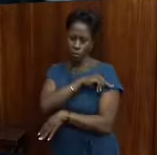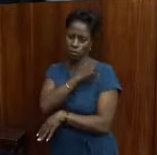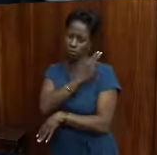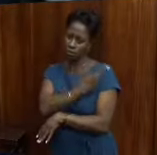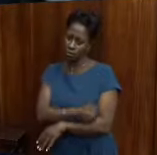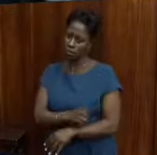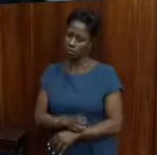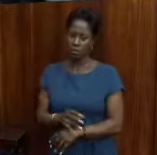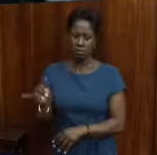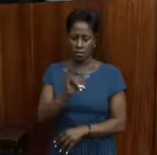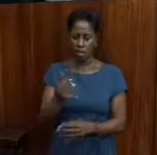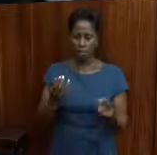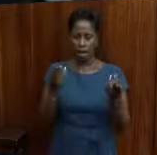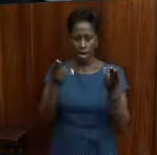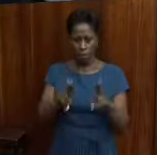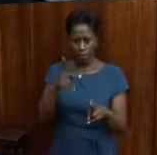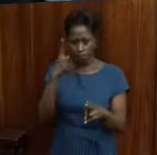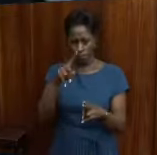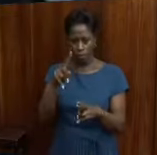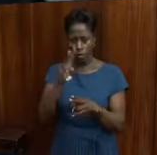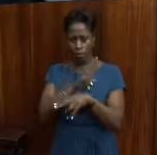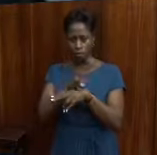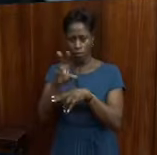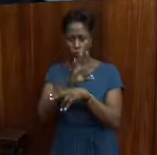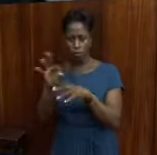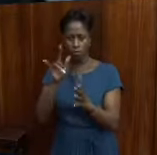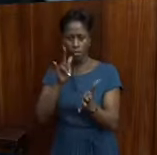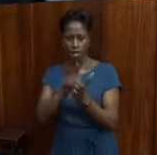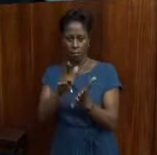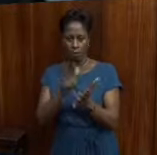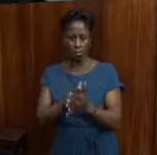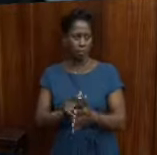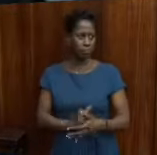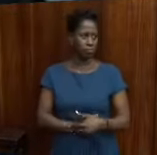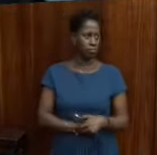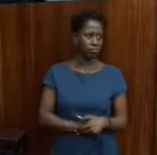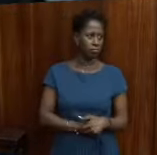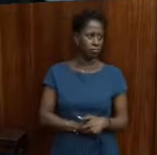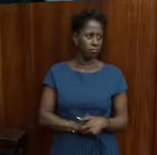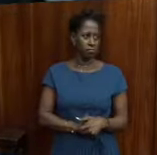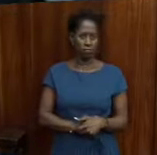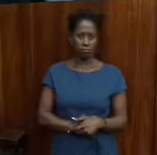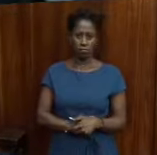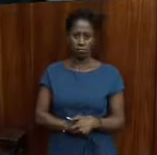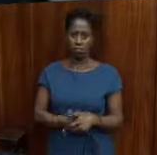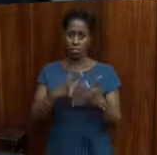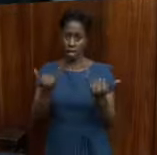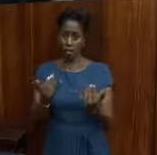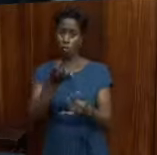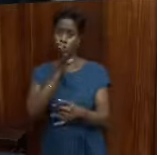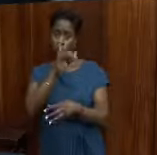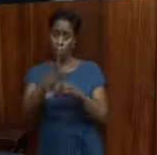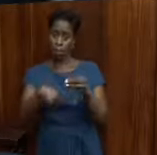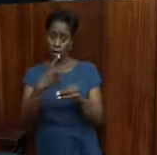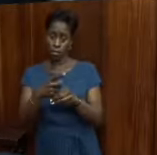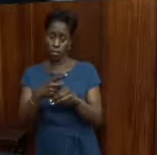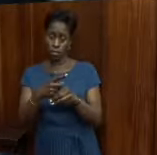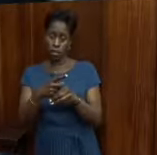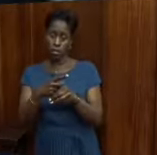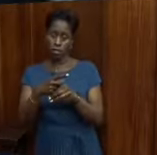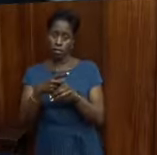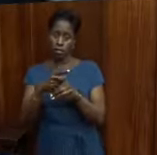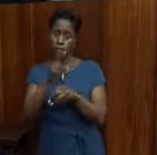same on the Huronneau International Redevelopment Project. Mr. Speaker, it would be